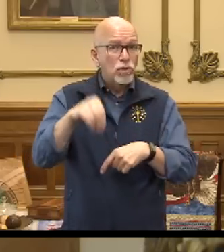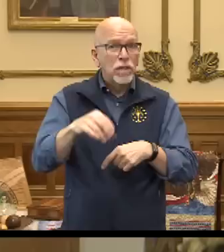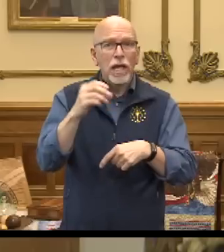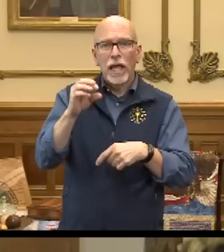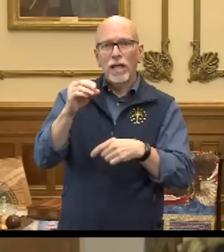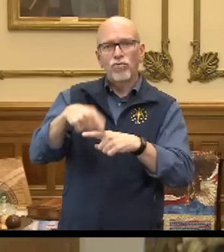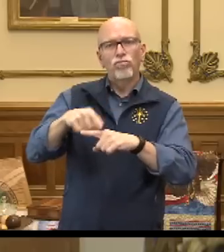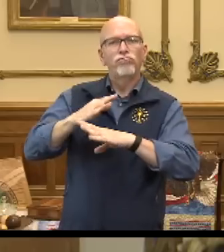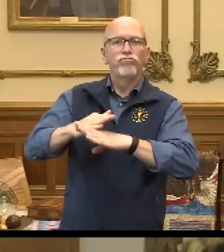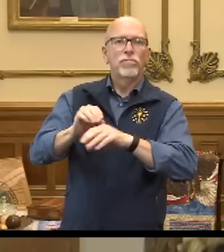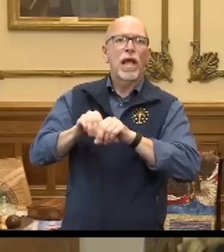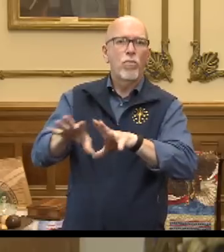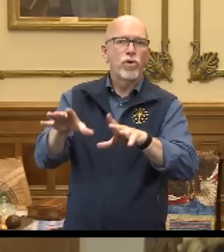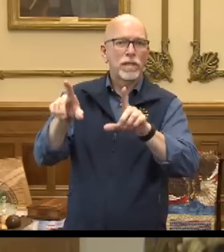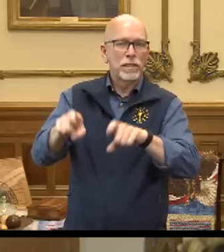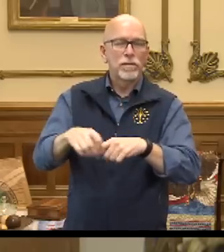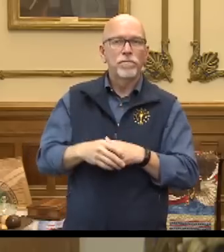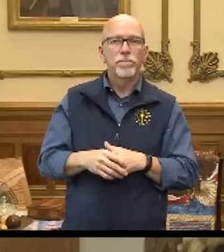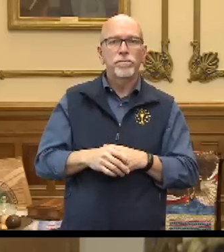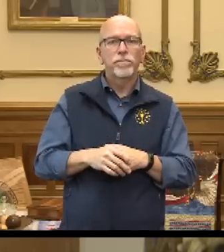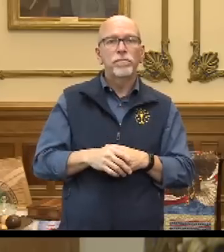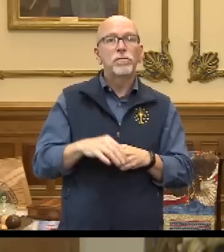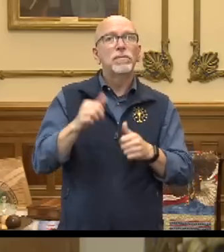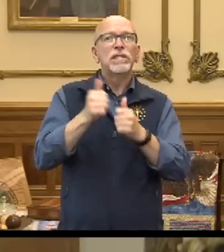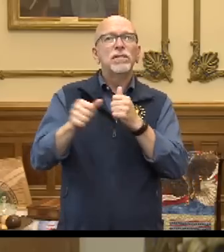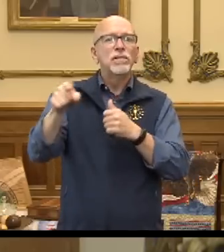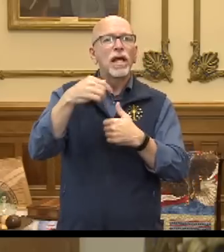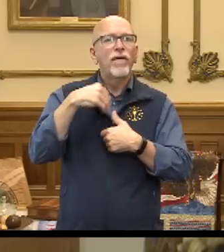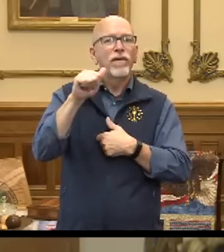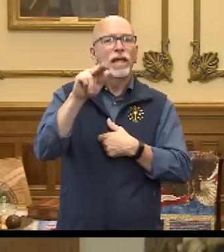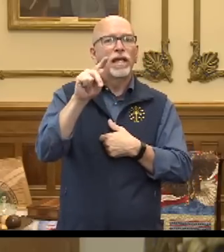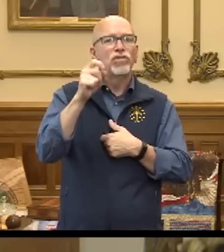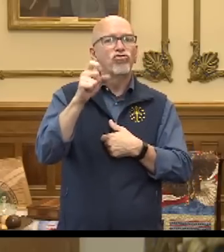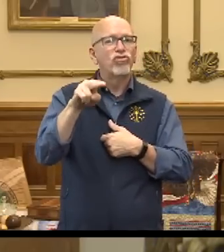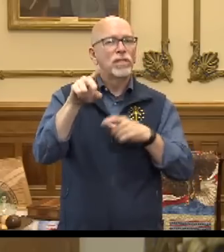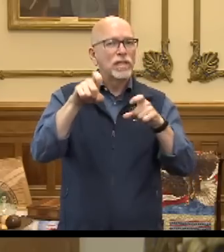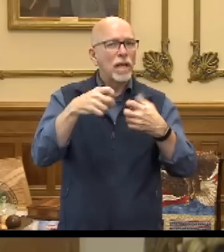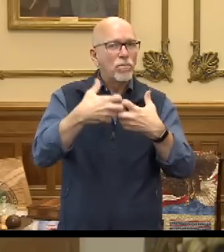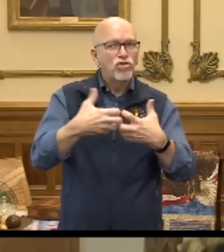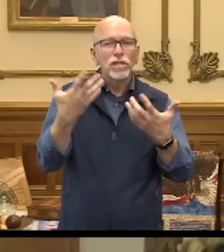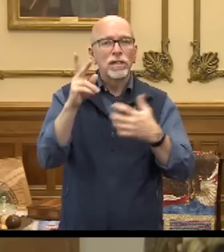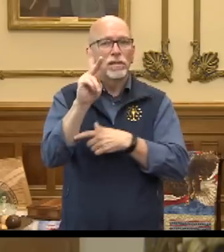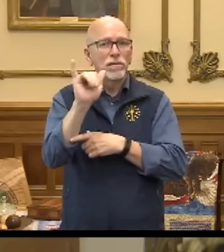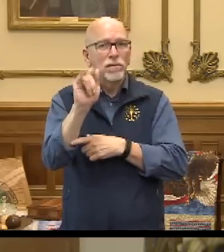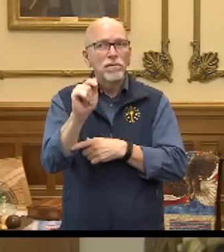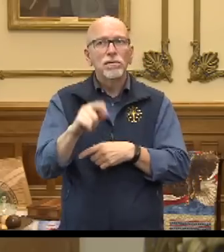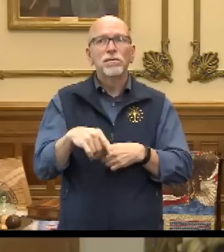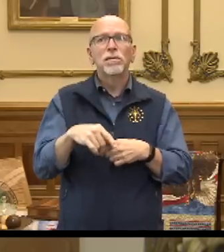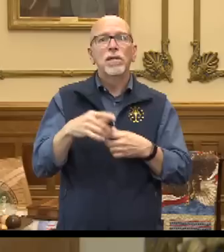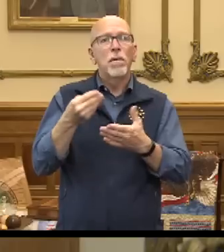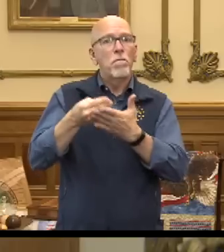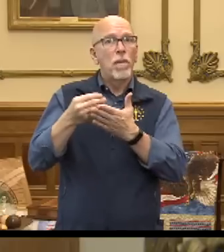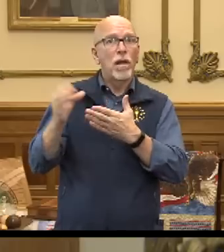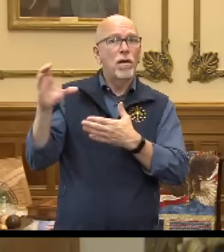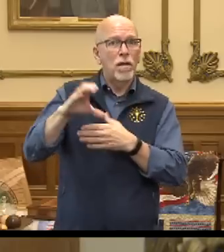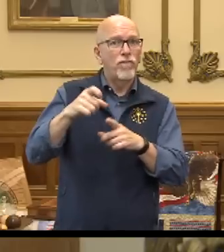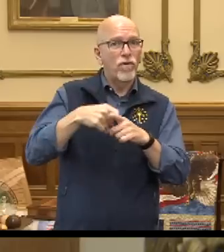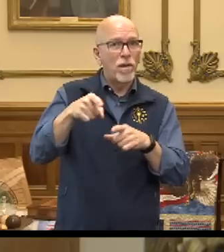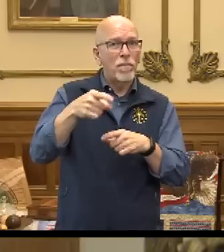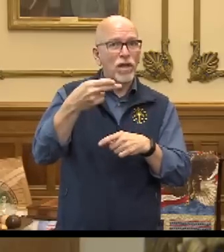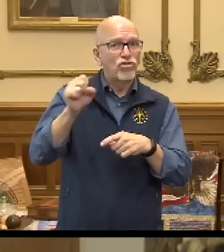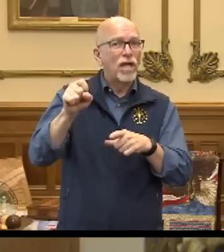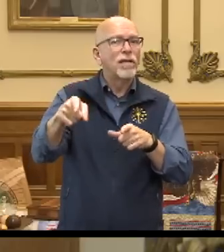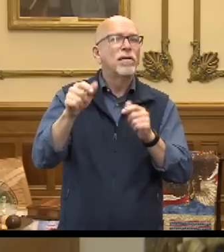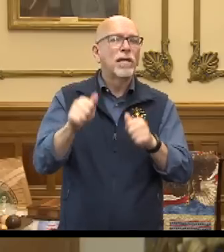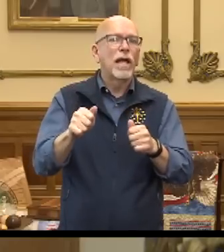outbreak testing. Facilities were provided antigen testing machines, testing kits, and funding from HHS to be able to